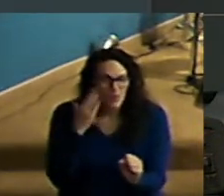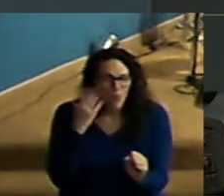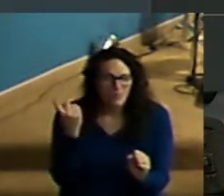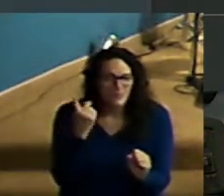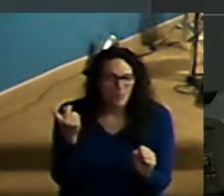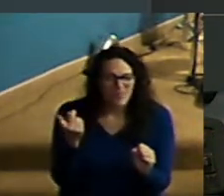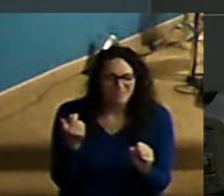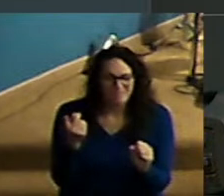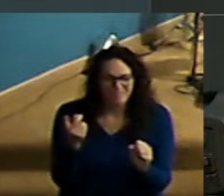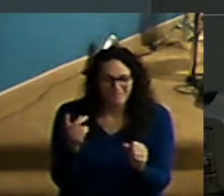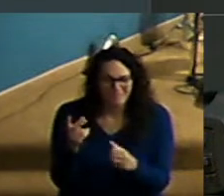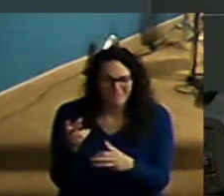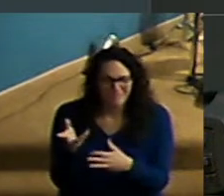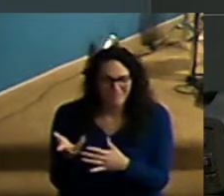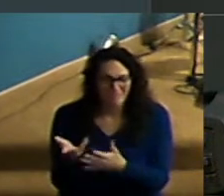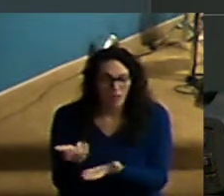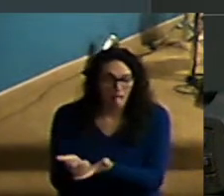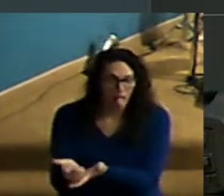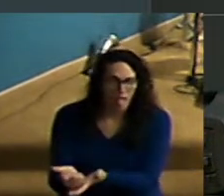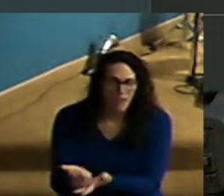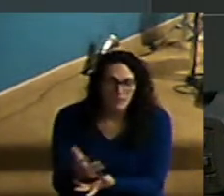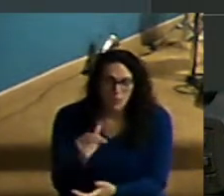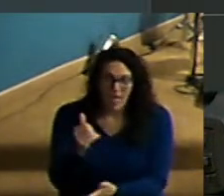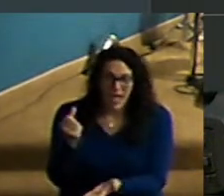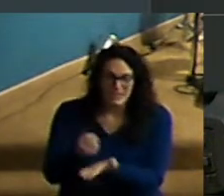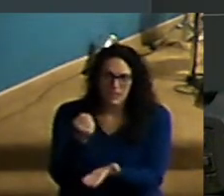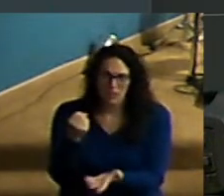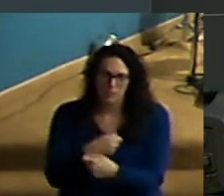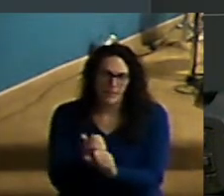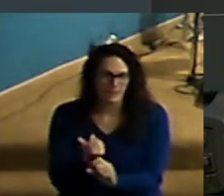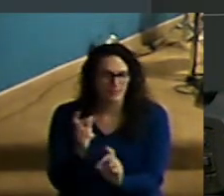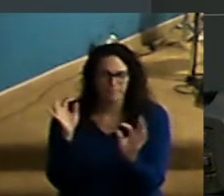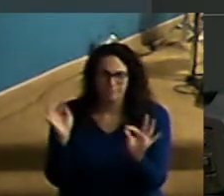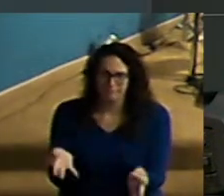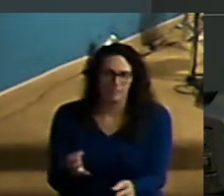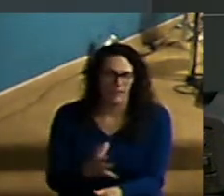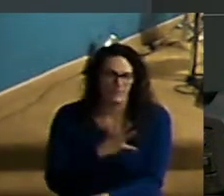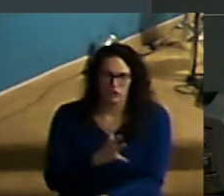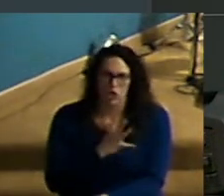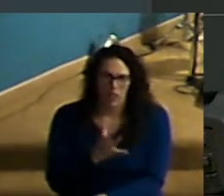so there's that seal, makes it official.